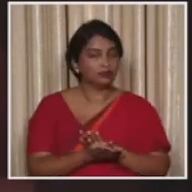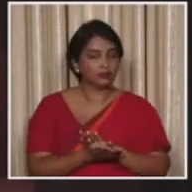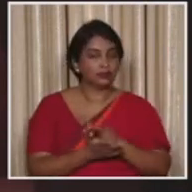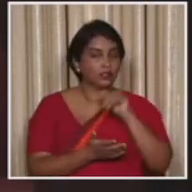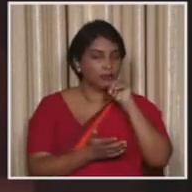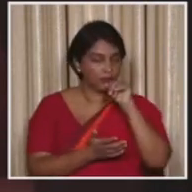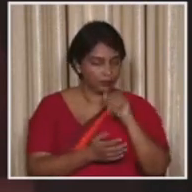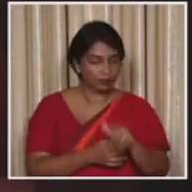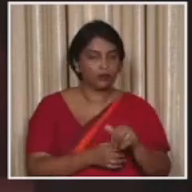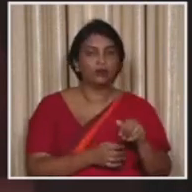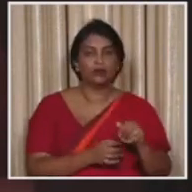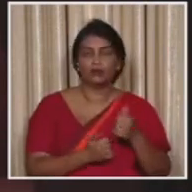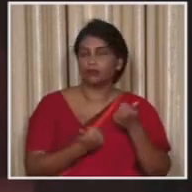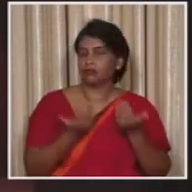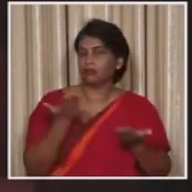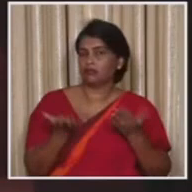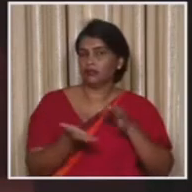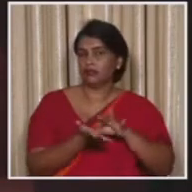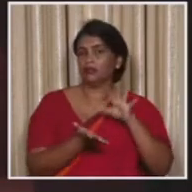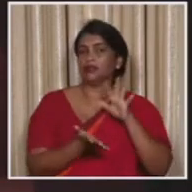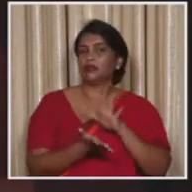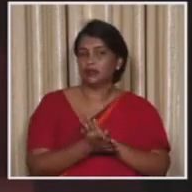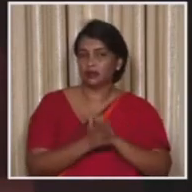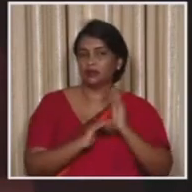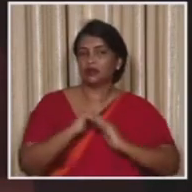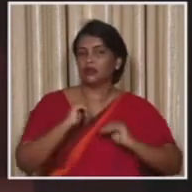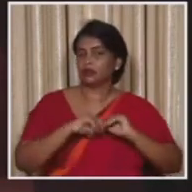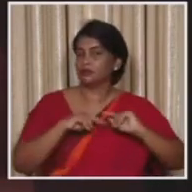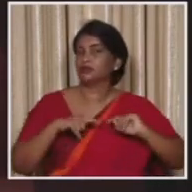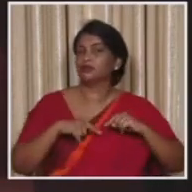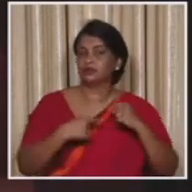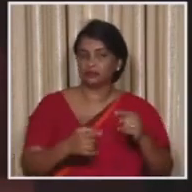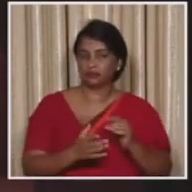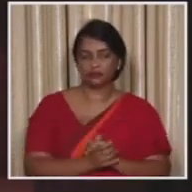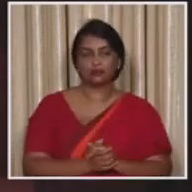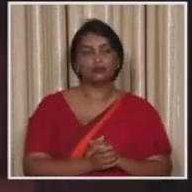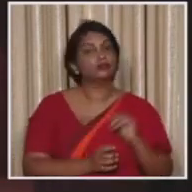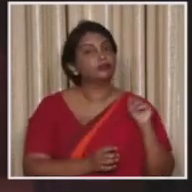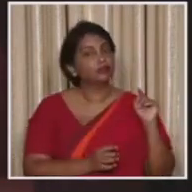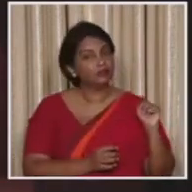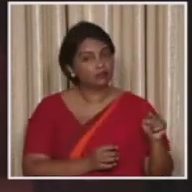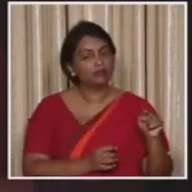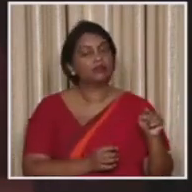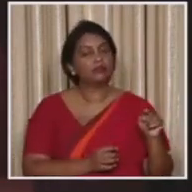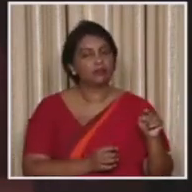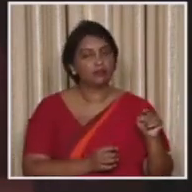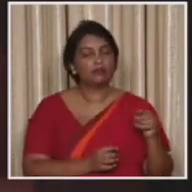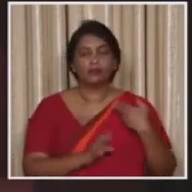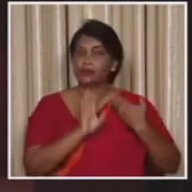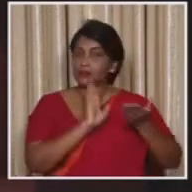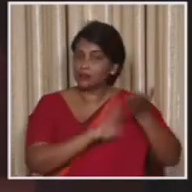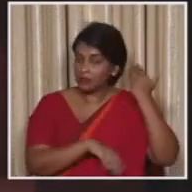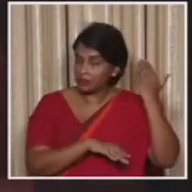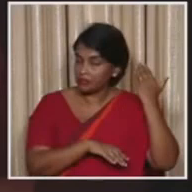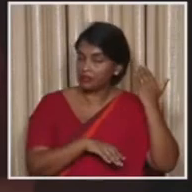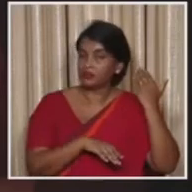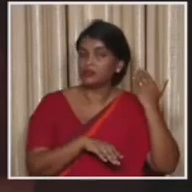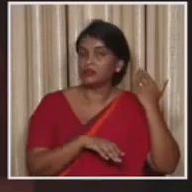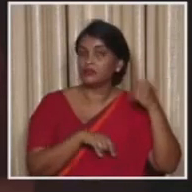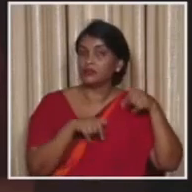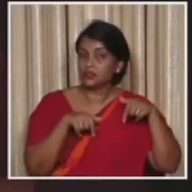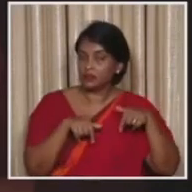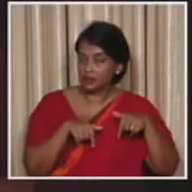decision-making process which looks at the past, present, and future